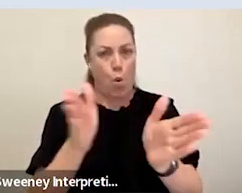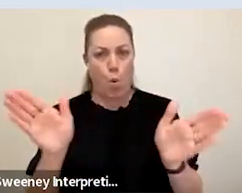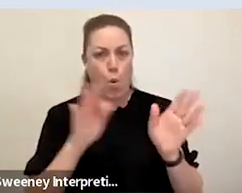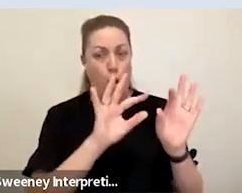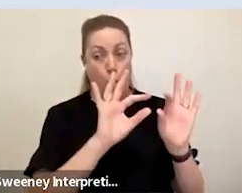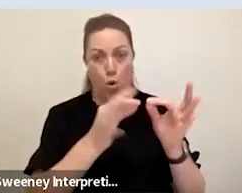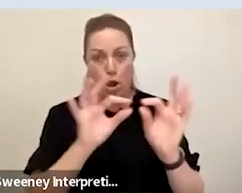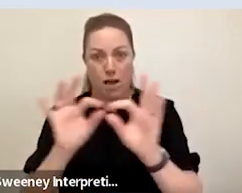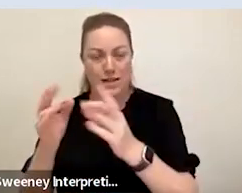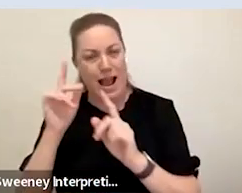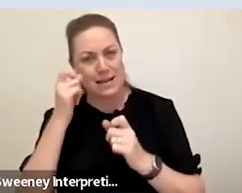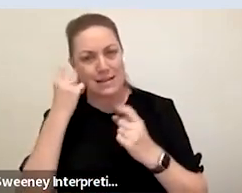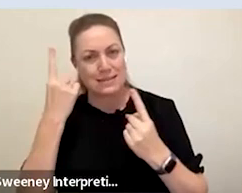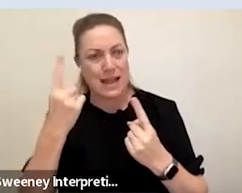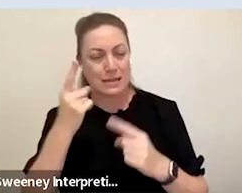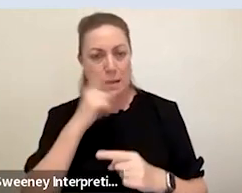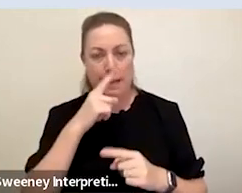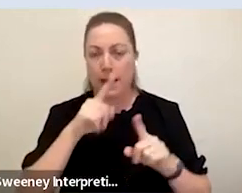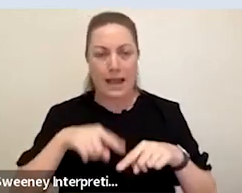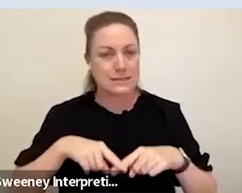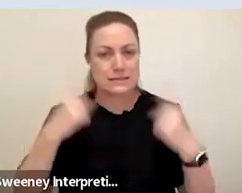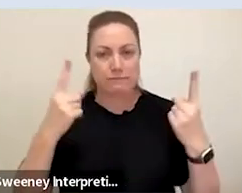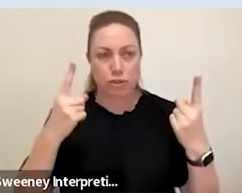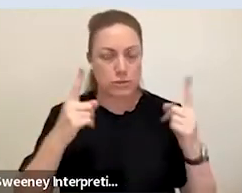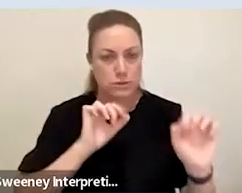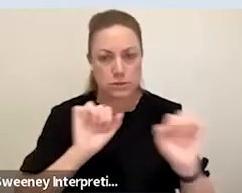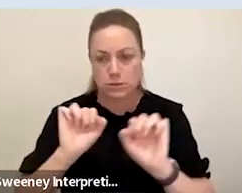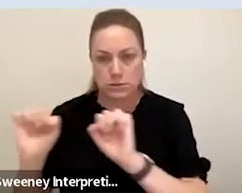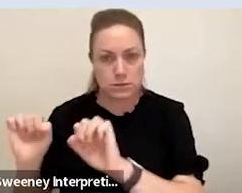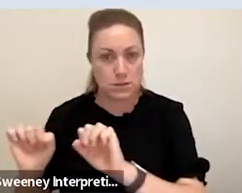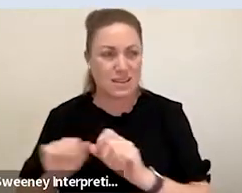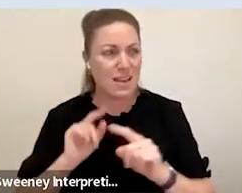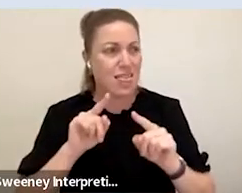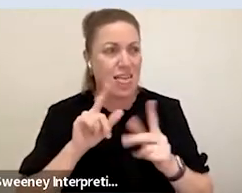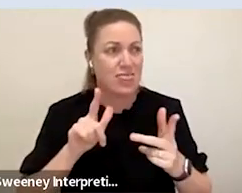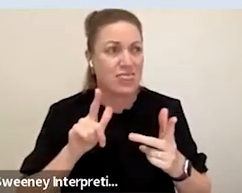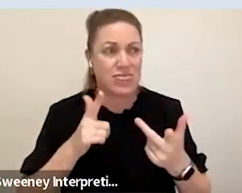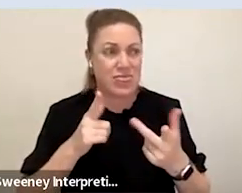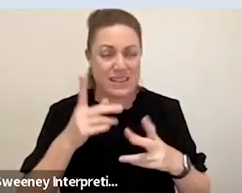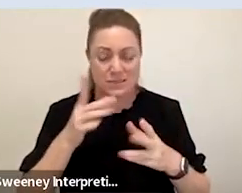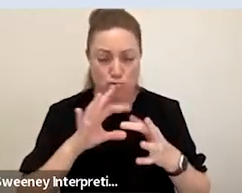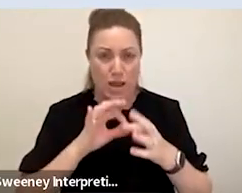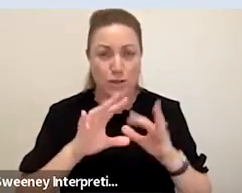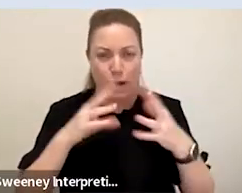same is actually a valid question in just about every sphere of life we can imagine: education, health,